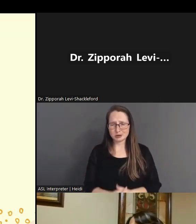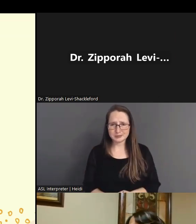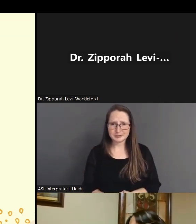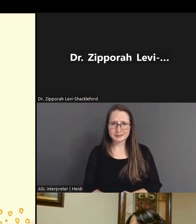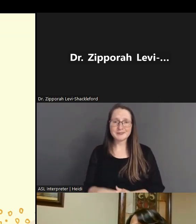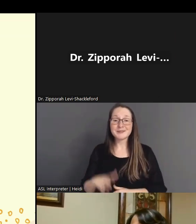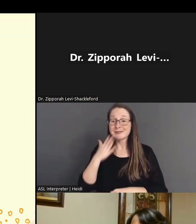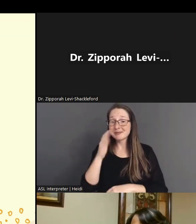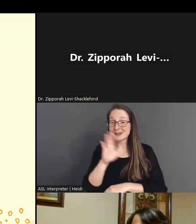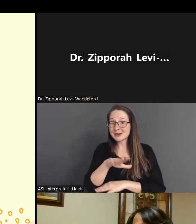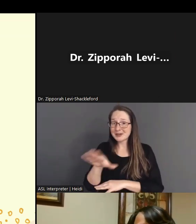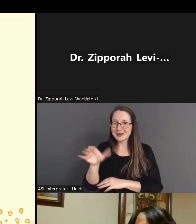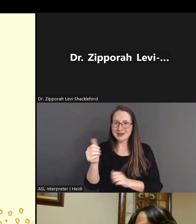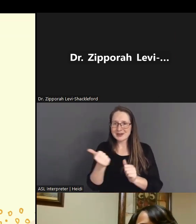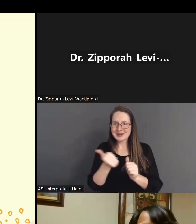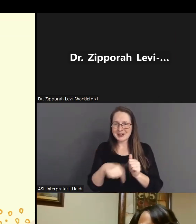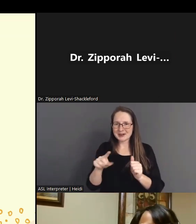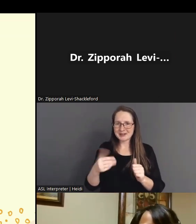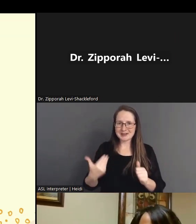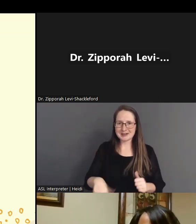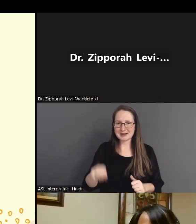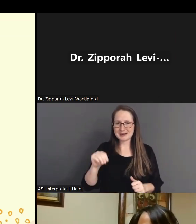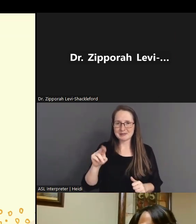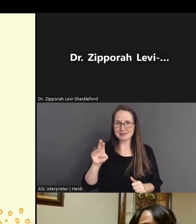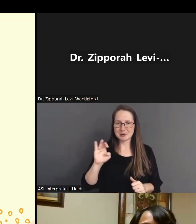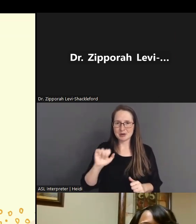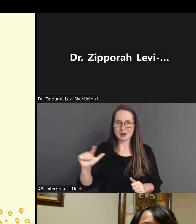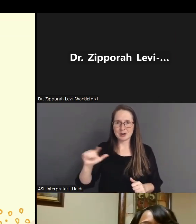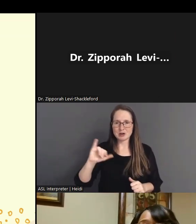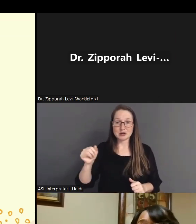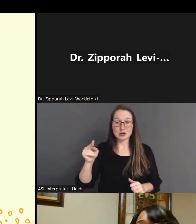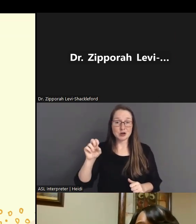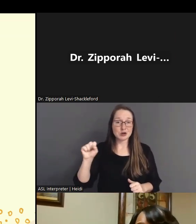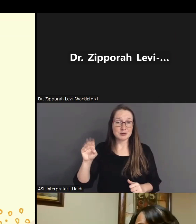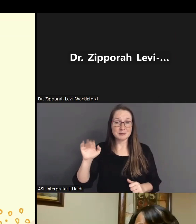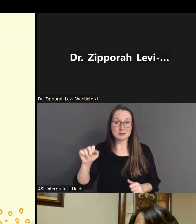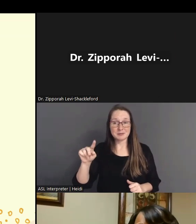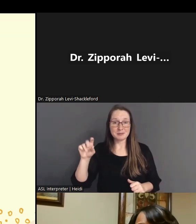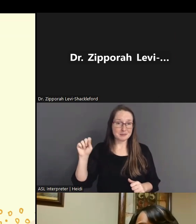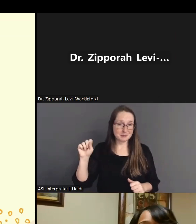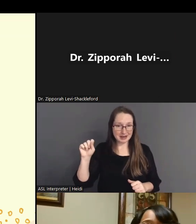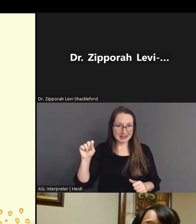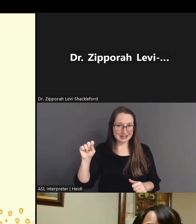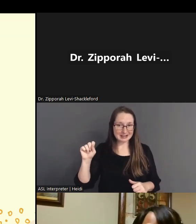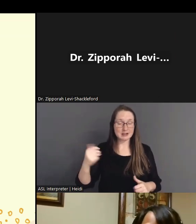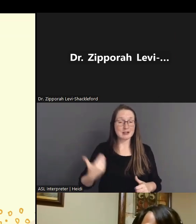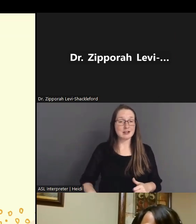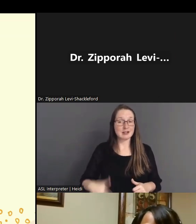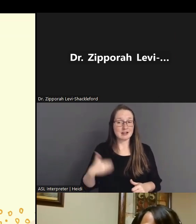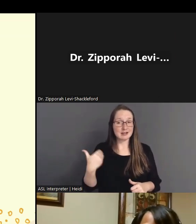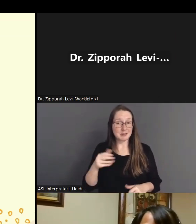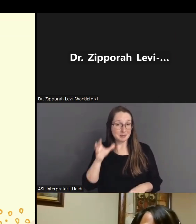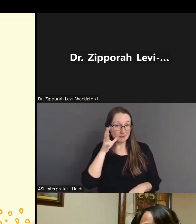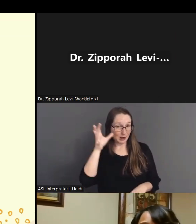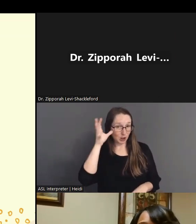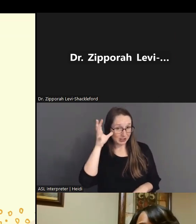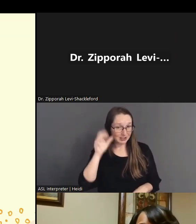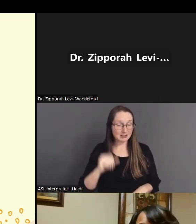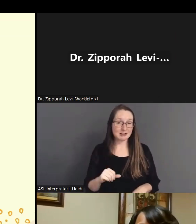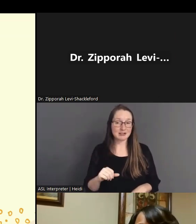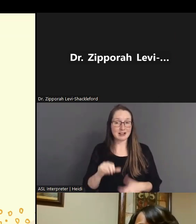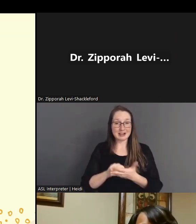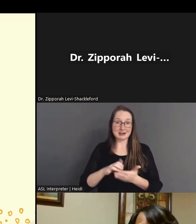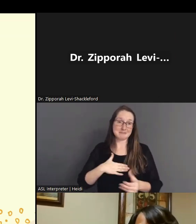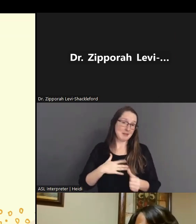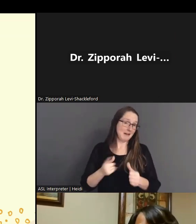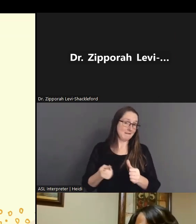Good afternoon, everyone. I'm Muriel Jones-Banks, and first and foremost, I am a parent. That's my